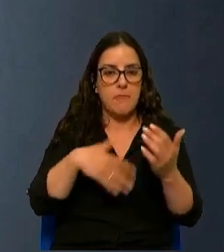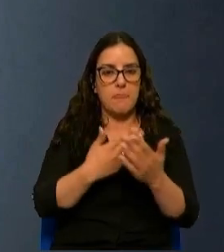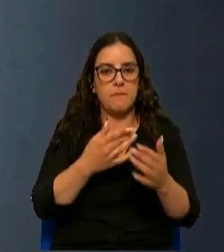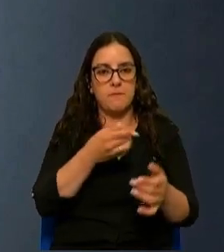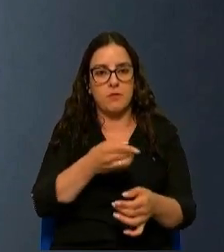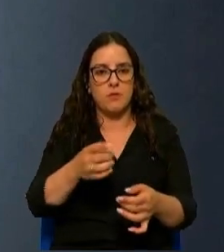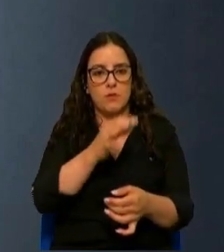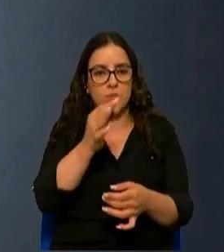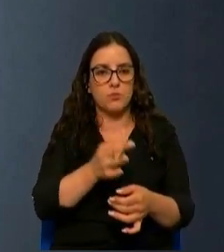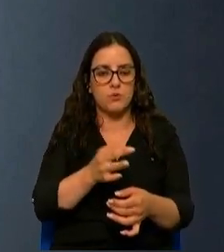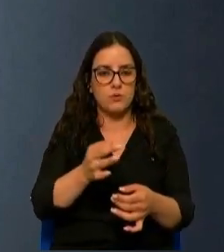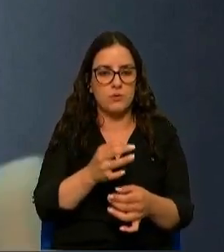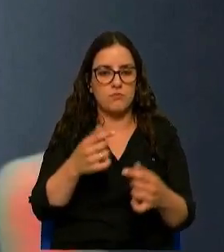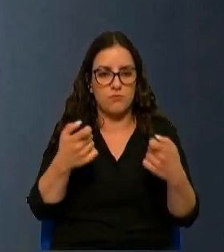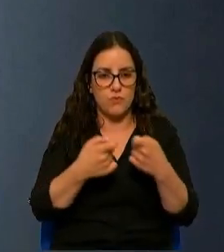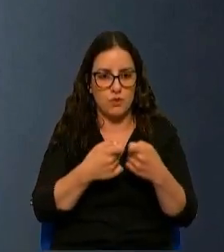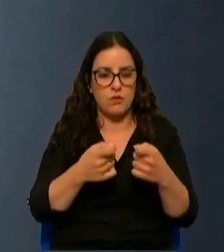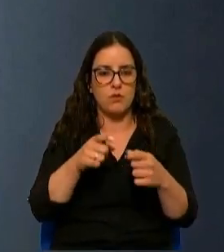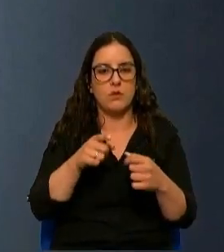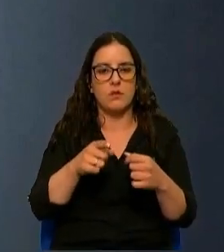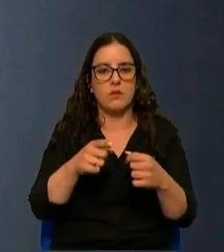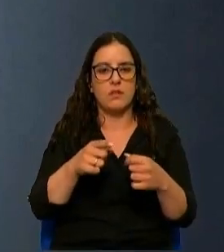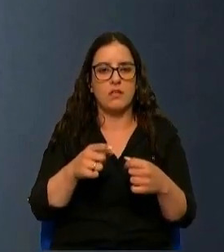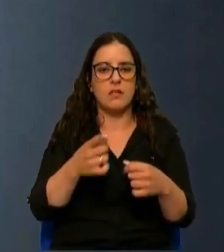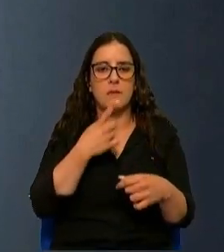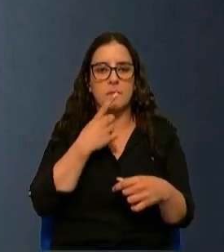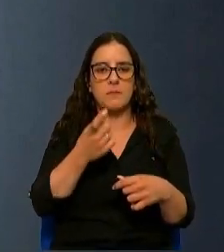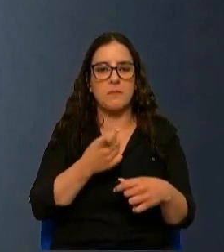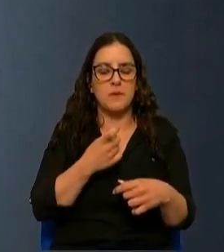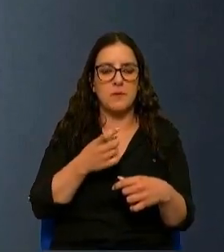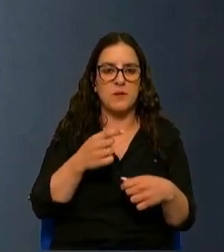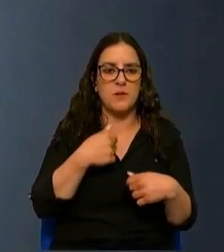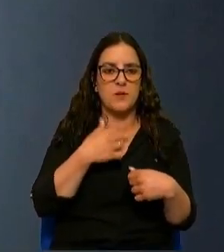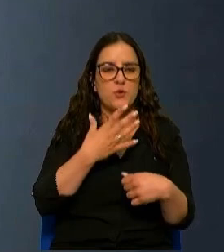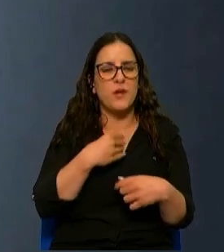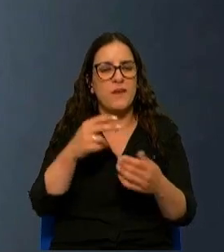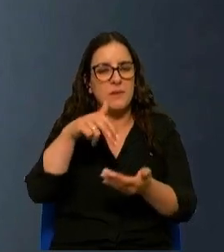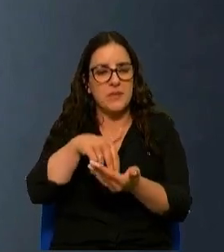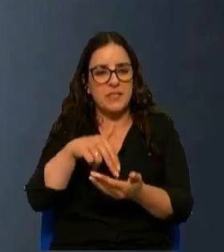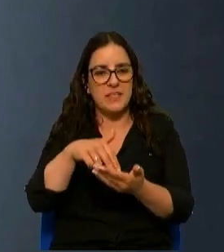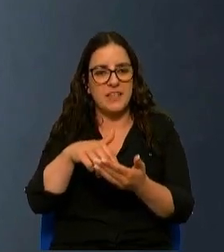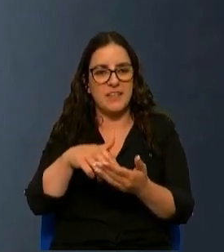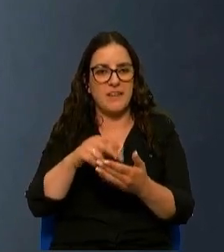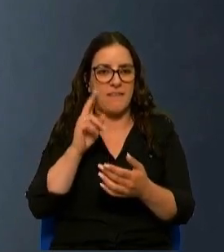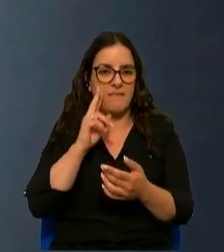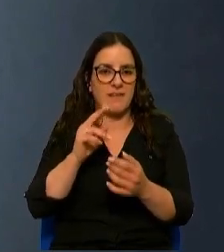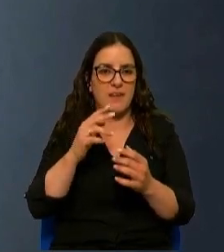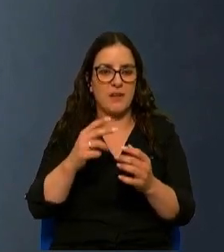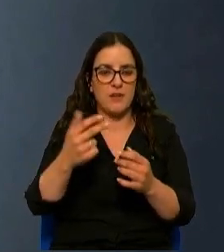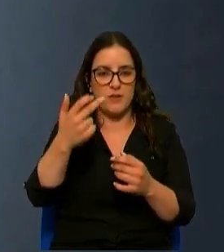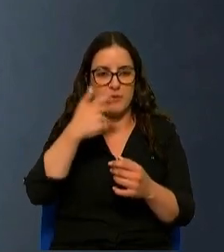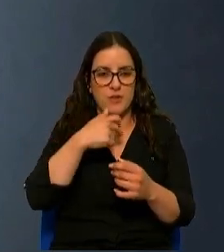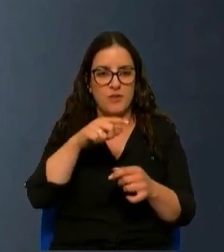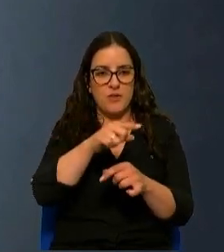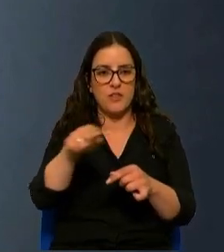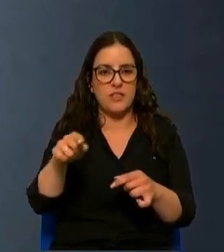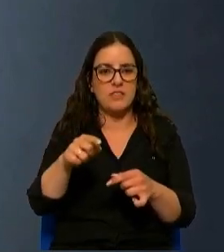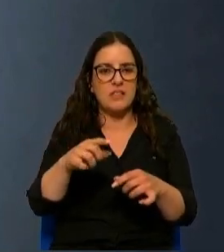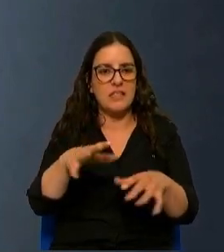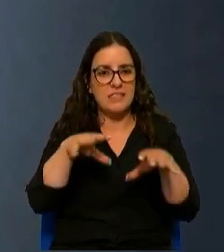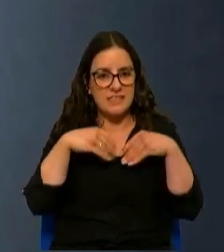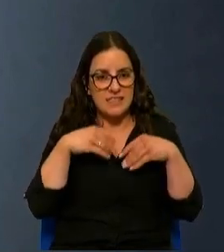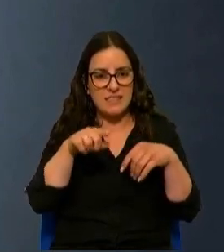guess my question to you in the audience, and I wish I was there to see the answers. Would you trust this system to analyze your lab results,